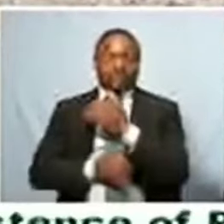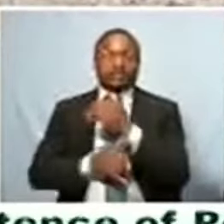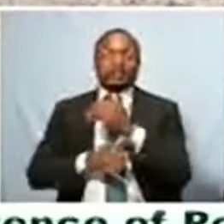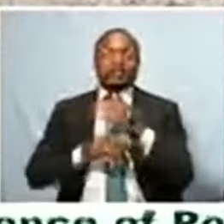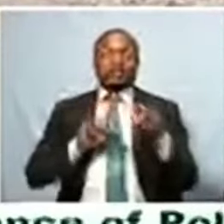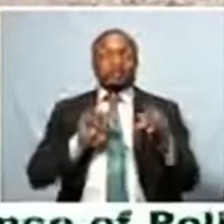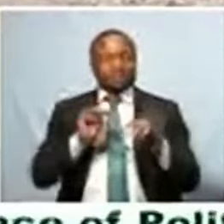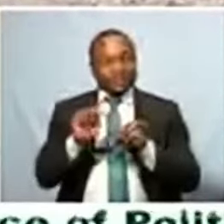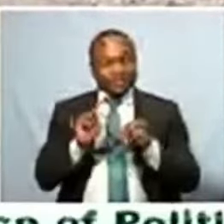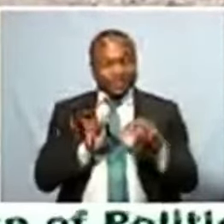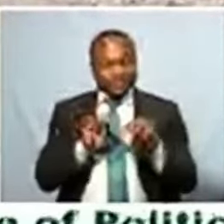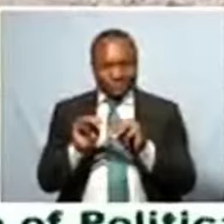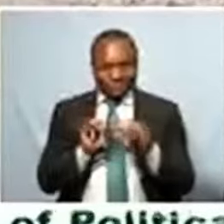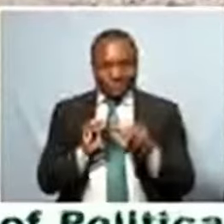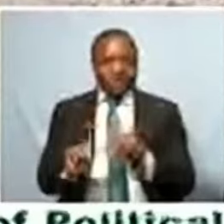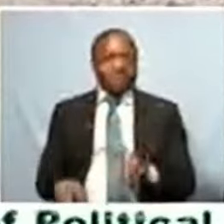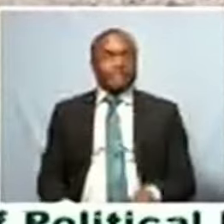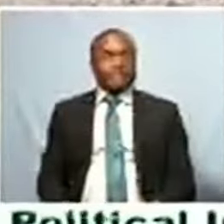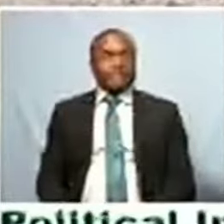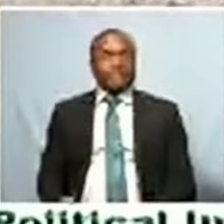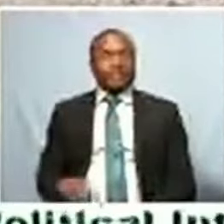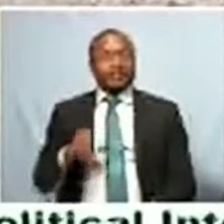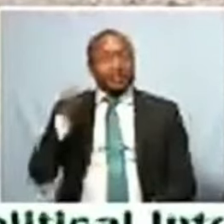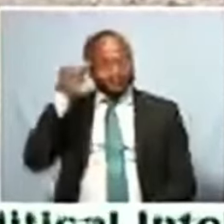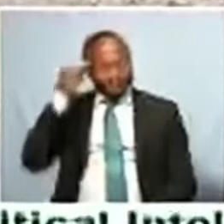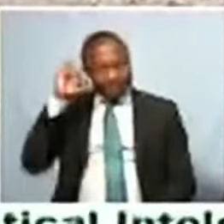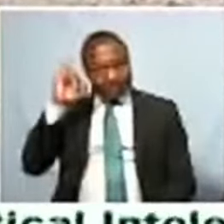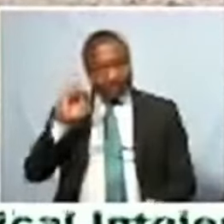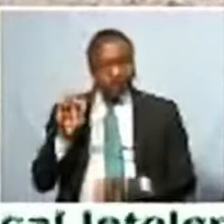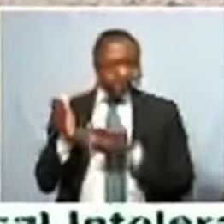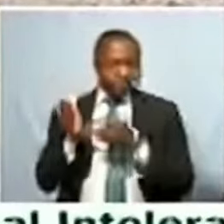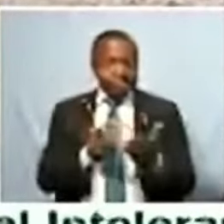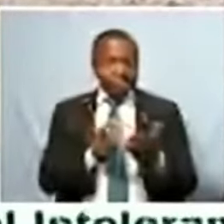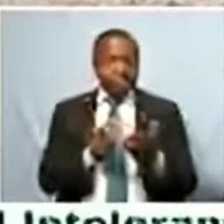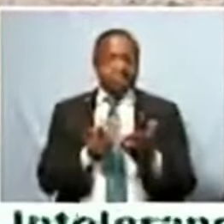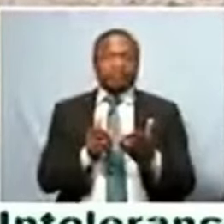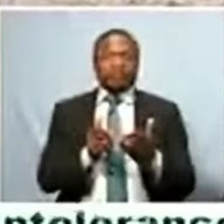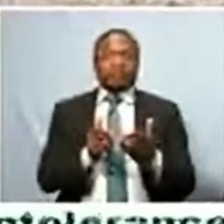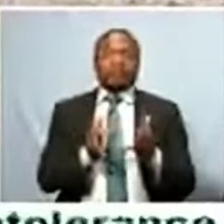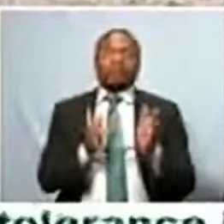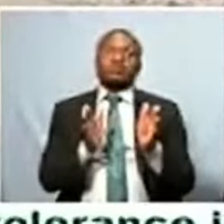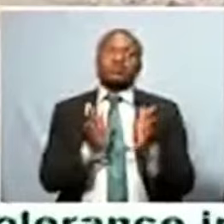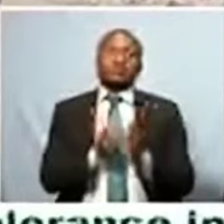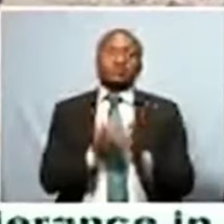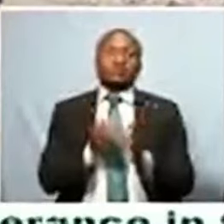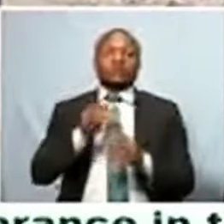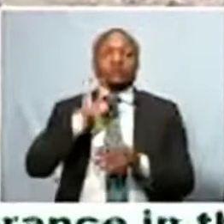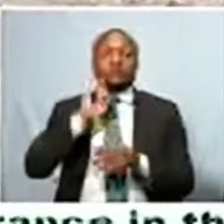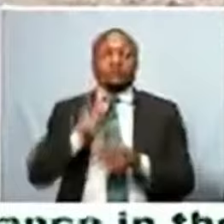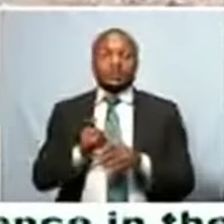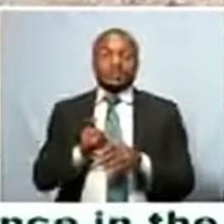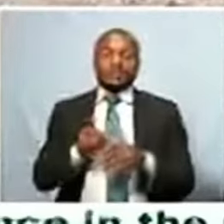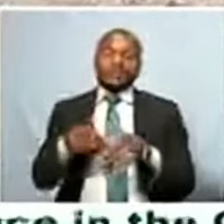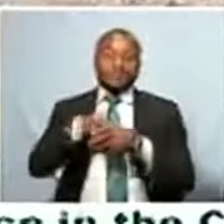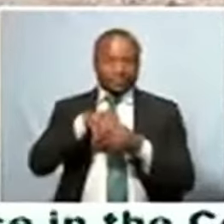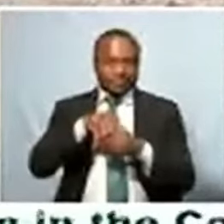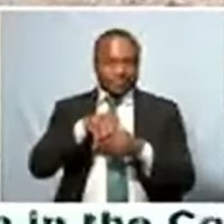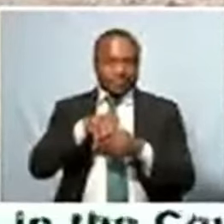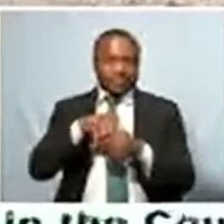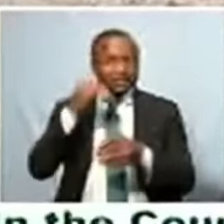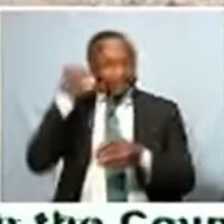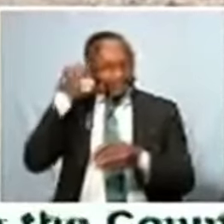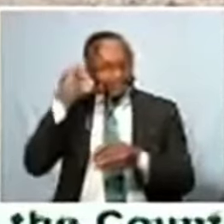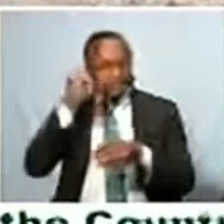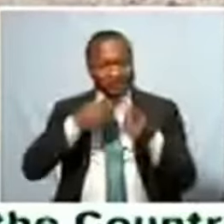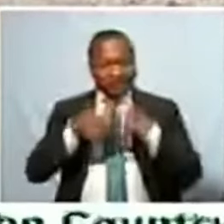co-managed. Co-managing that the views that come from even the minority are supposed to count. And the views that